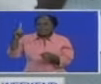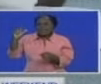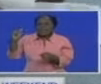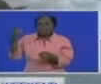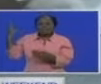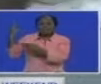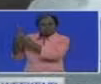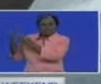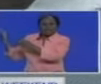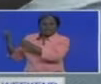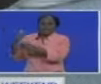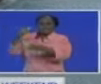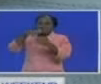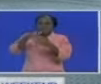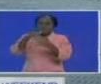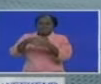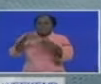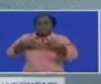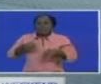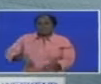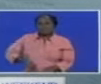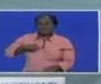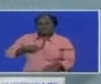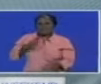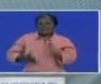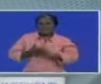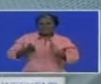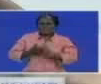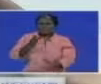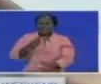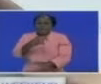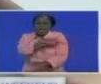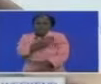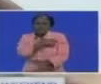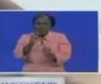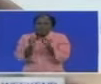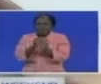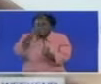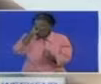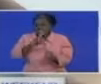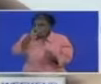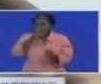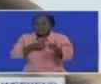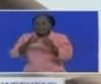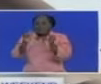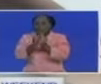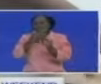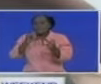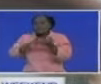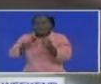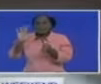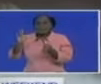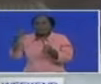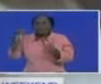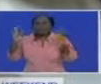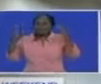son are among 8 survivors rushed to the hospital with serious injuries. She was traveling with her husband and 2 children for a